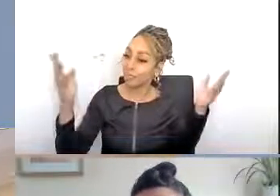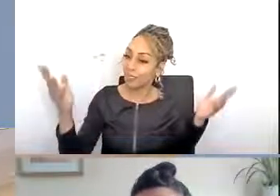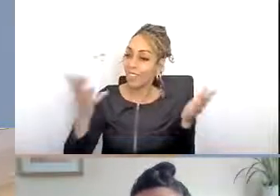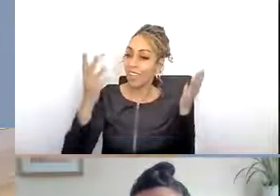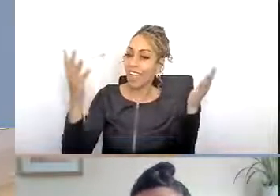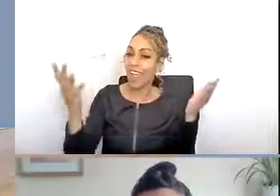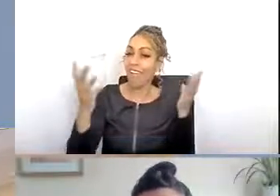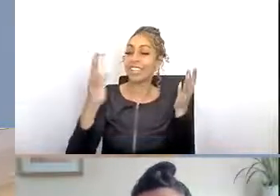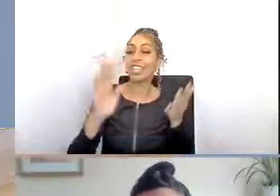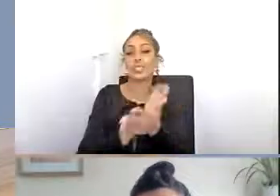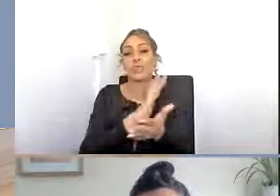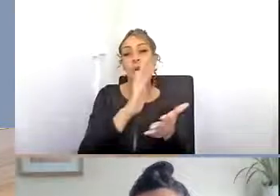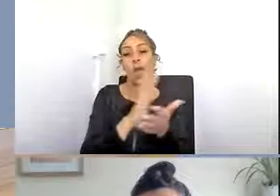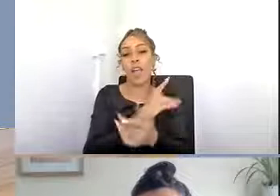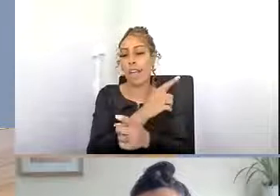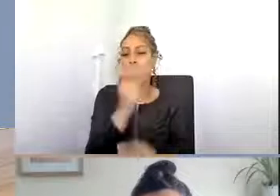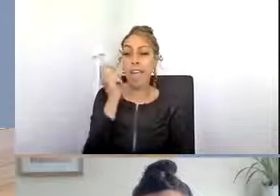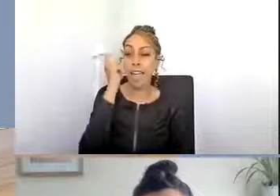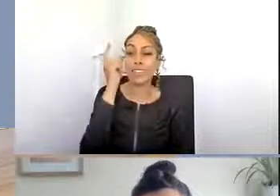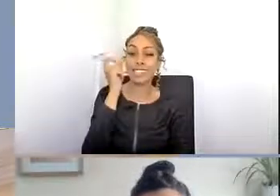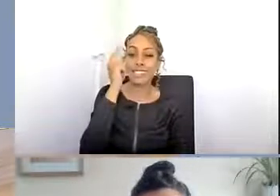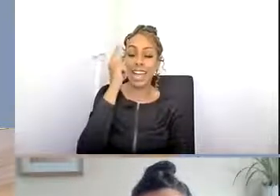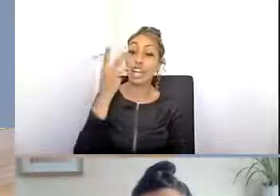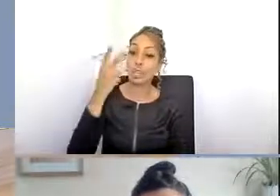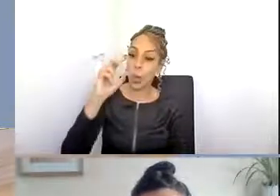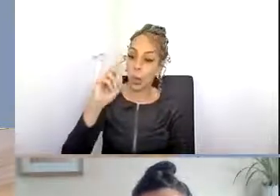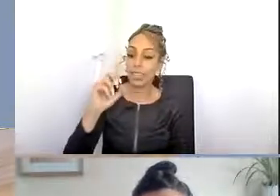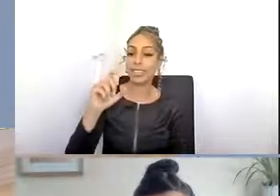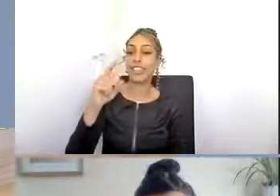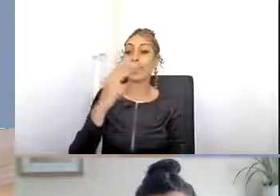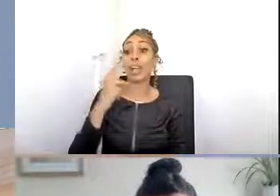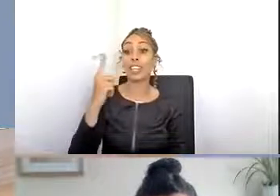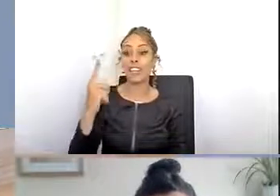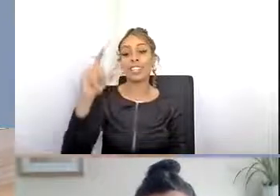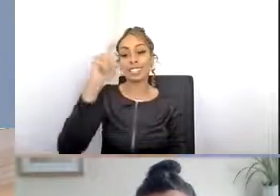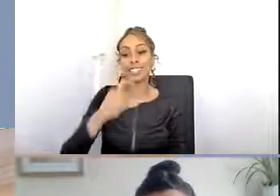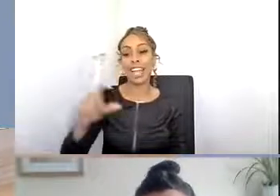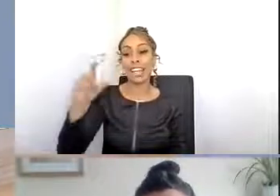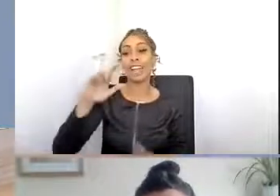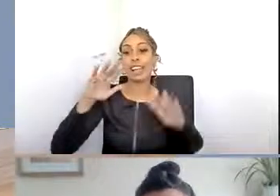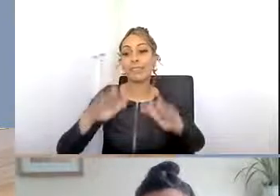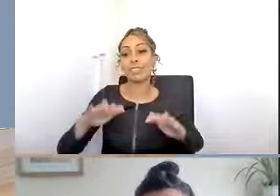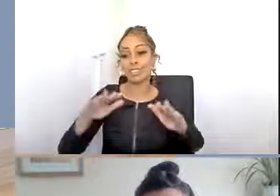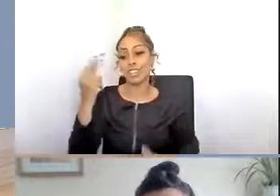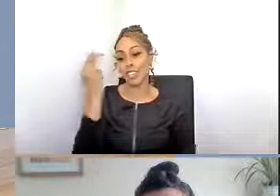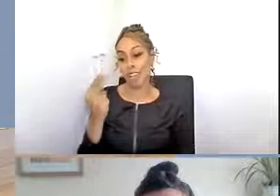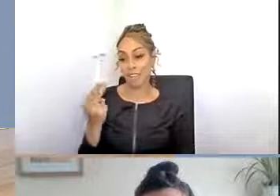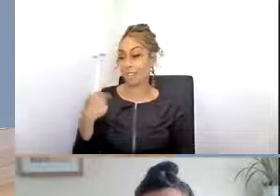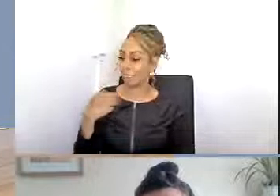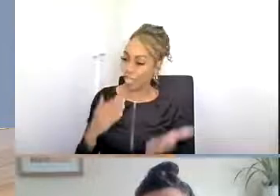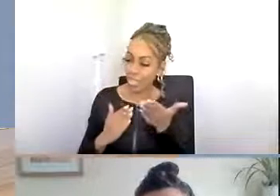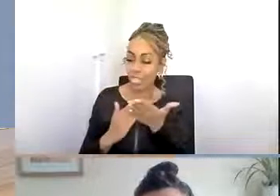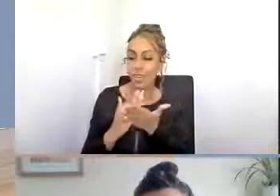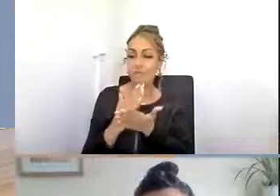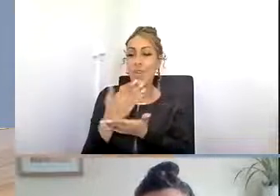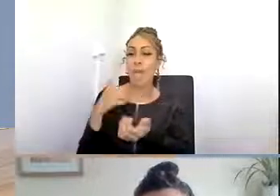enhance the enjoyment and understanding of 20th and 21st century British art, which we do through our